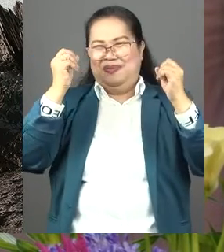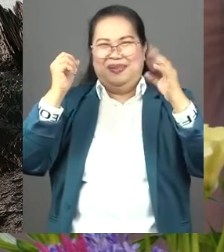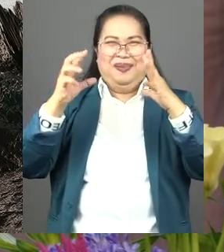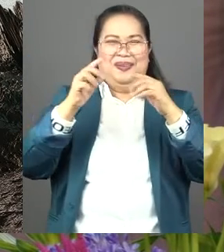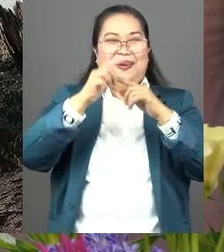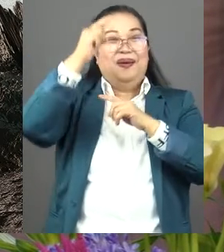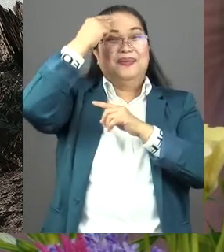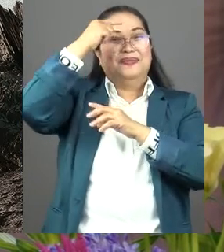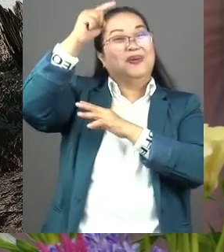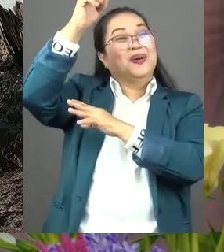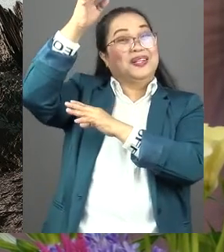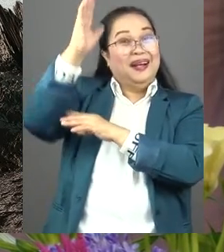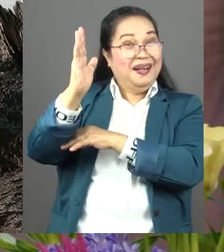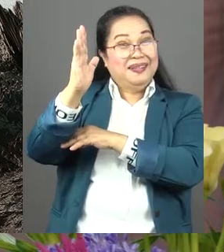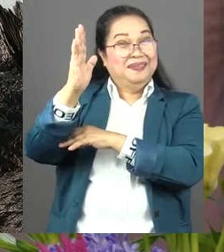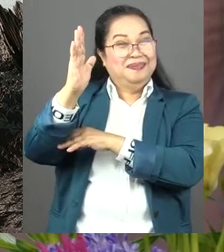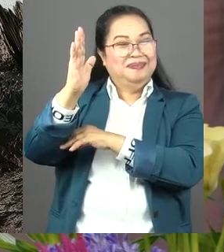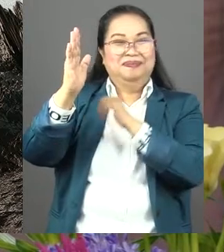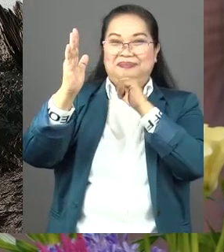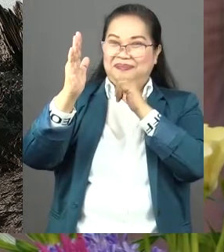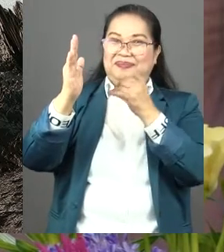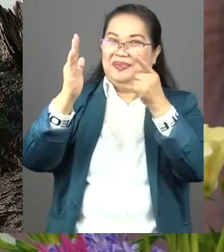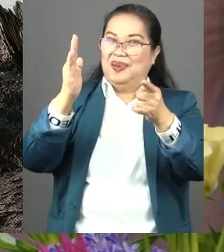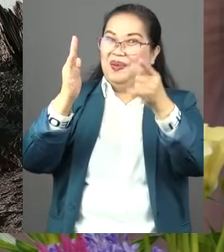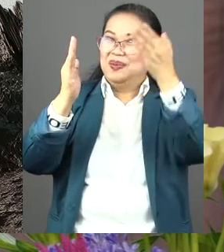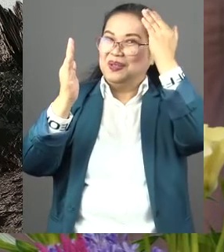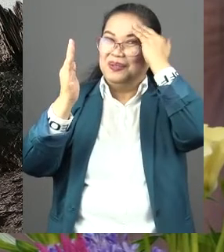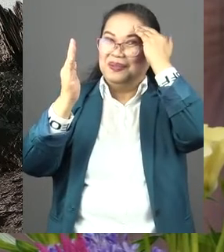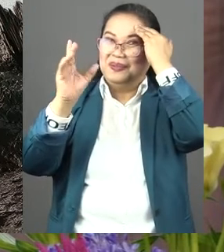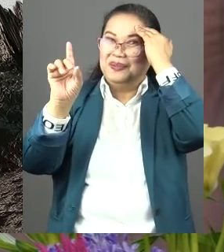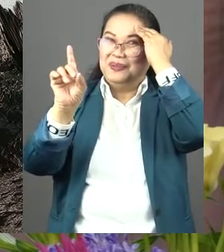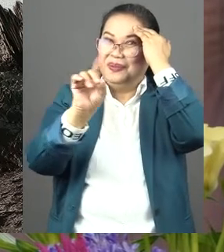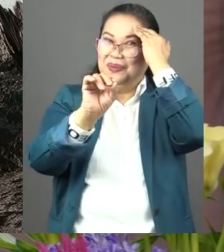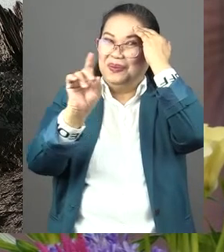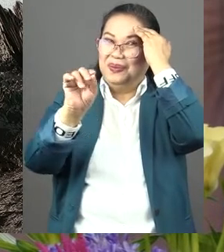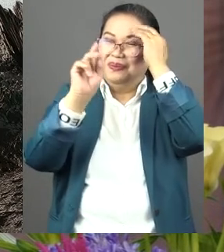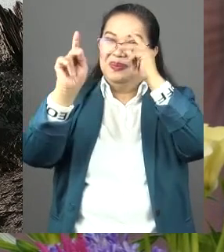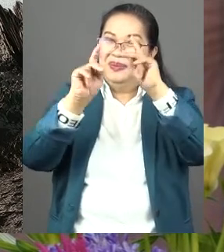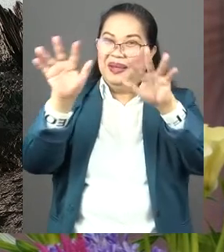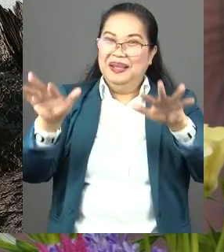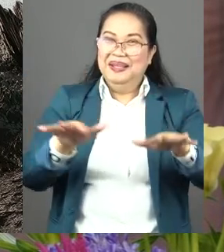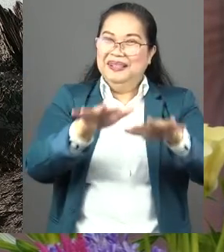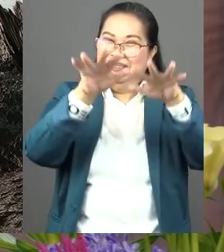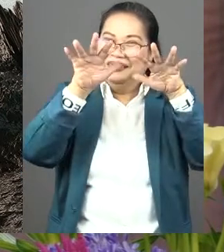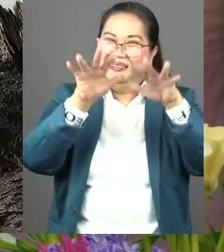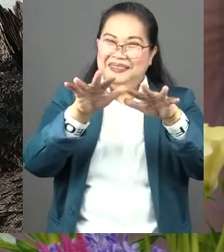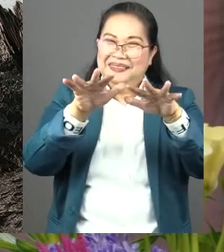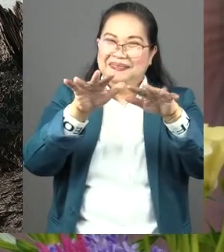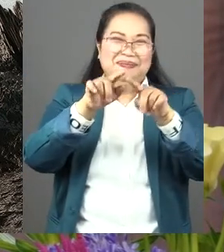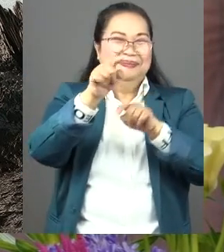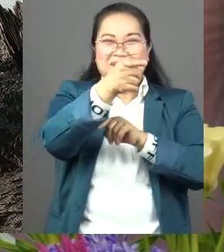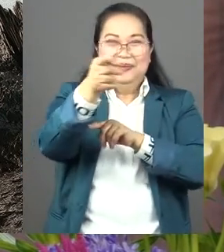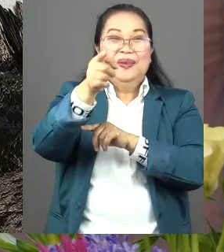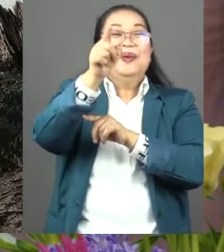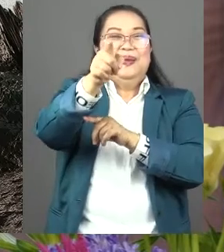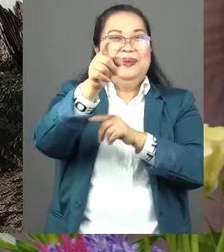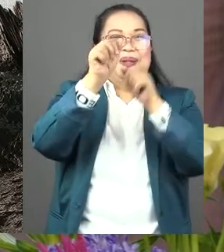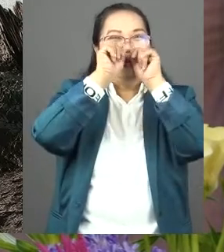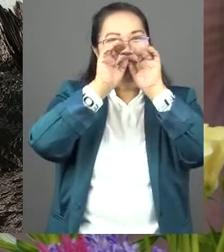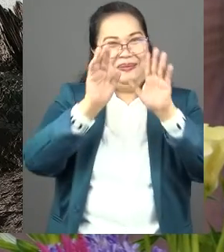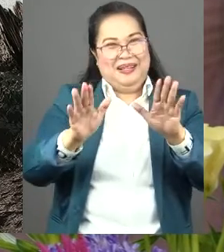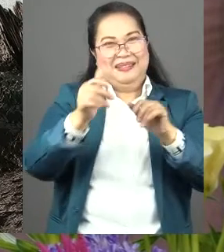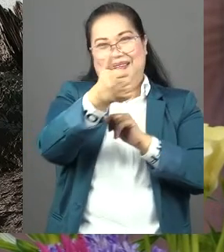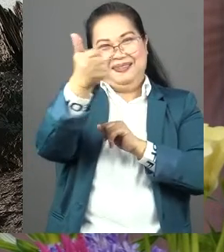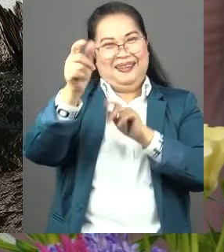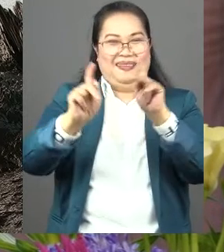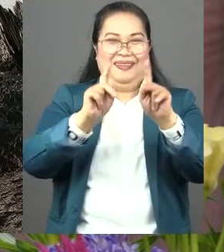for God, but now that you know, do it for the people looking at you, because you are a blessing to